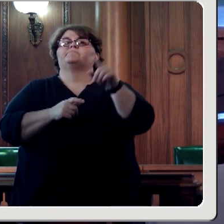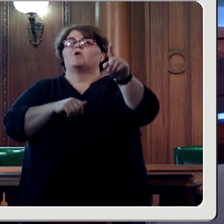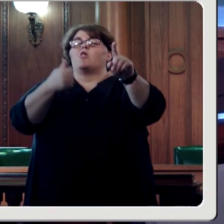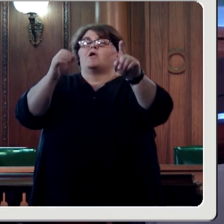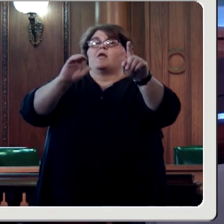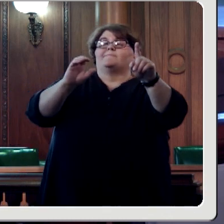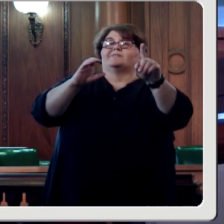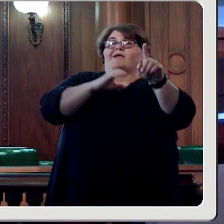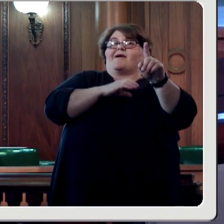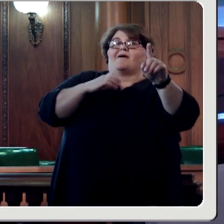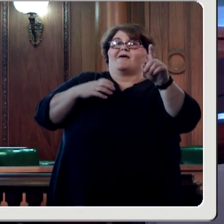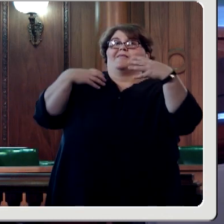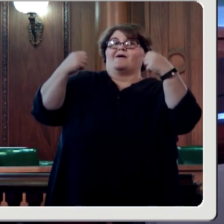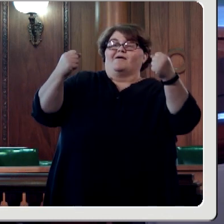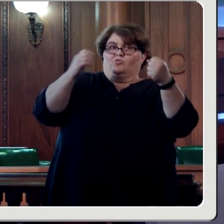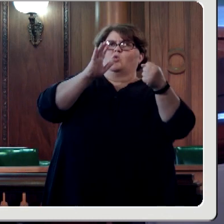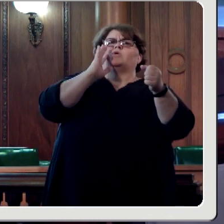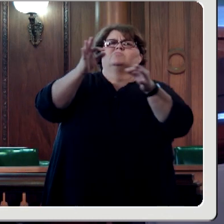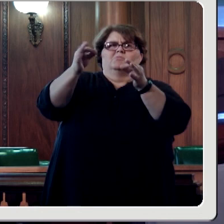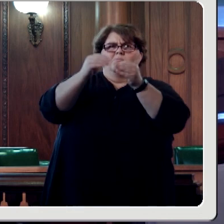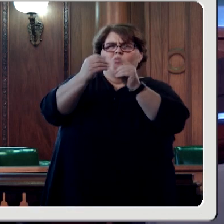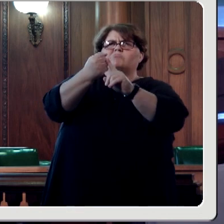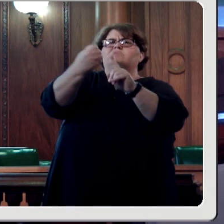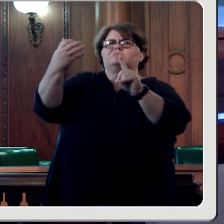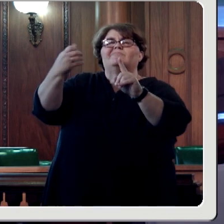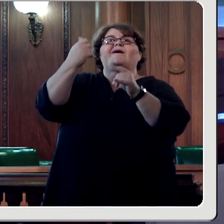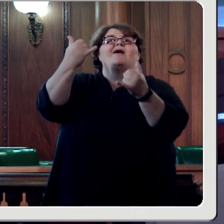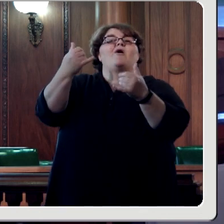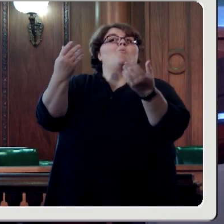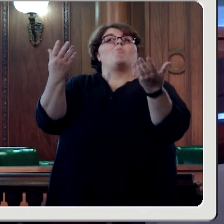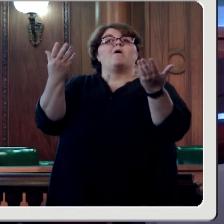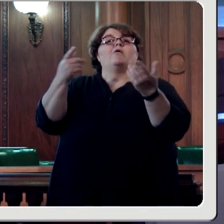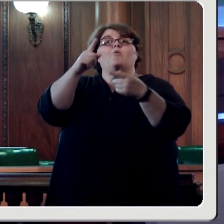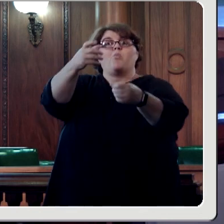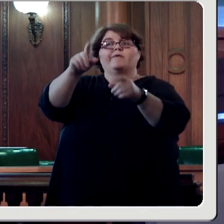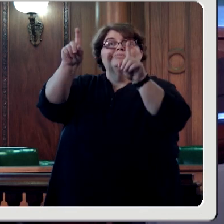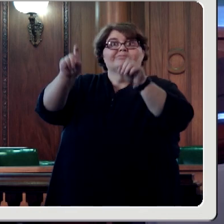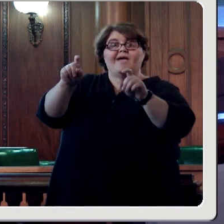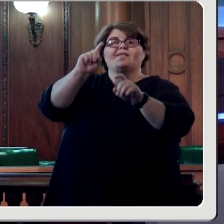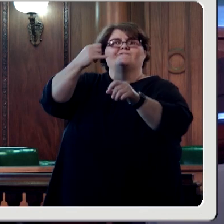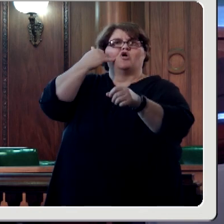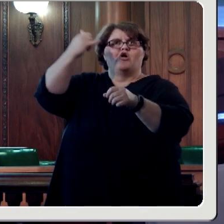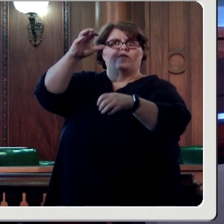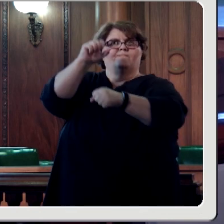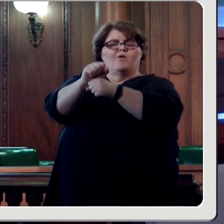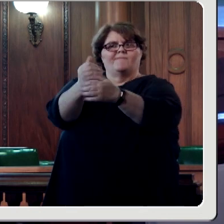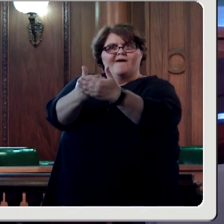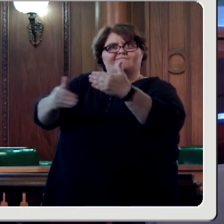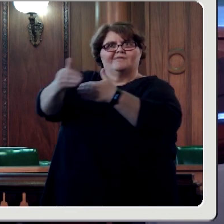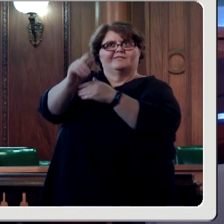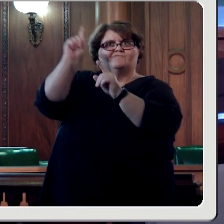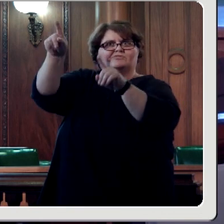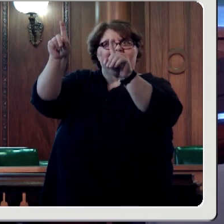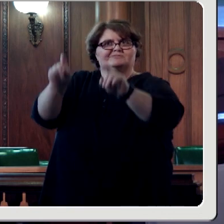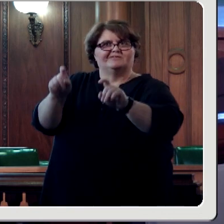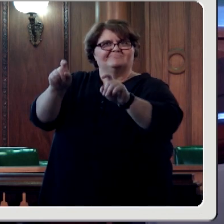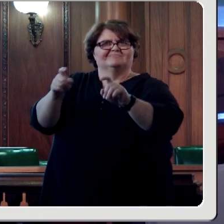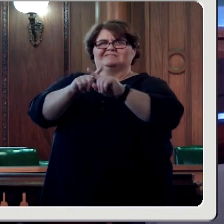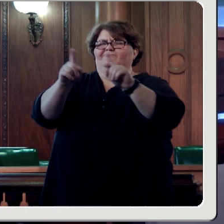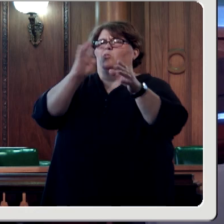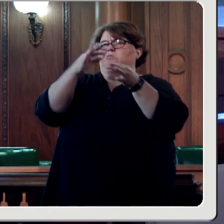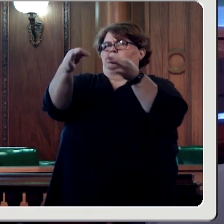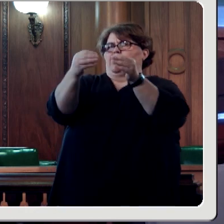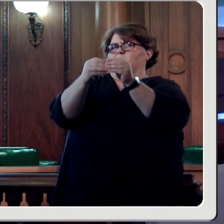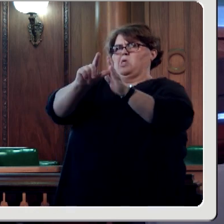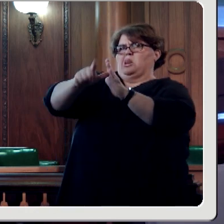the 29th of October. You have to call for appointment between 5 and 8 p.m. Monday through Friday. Packages of, I think,